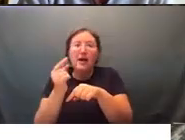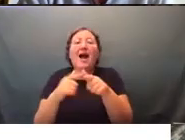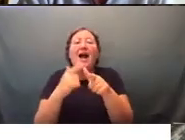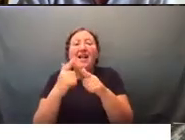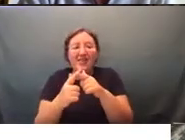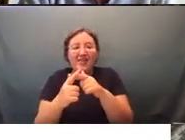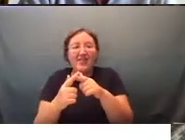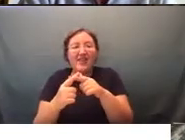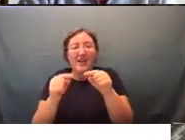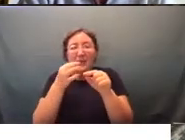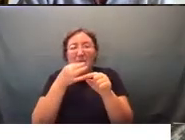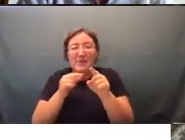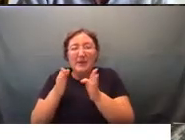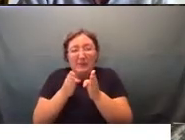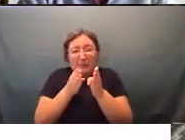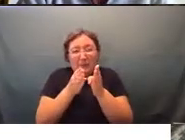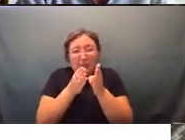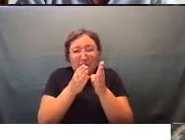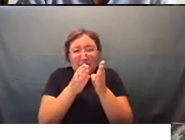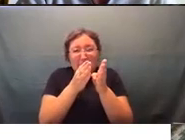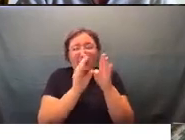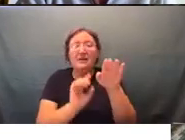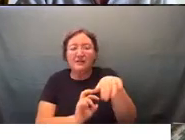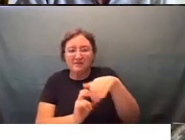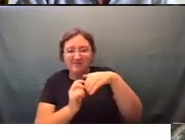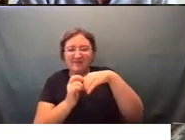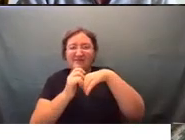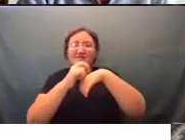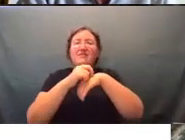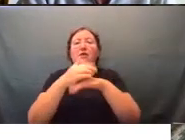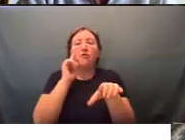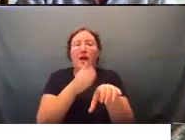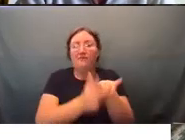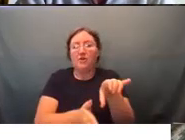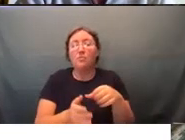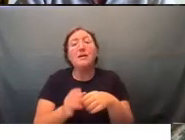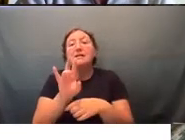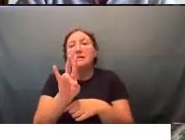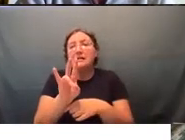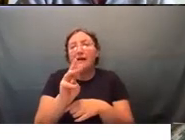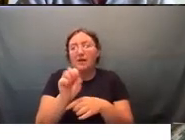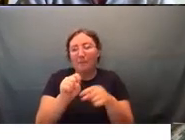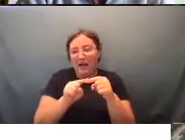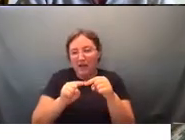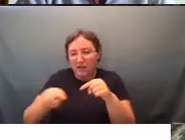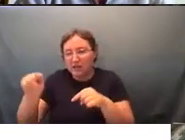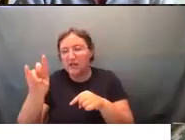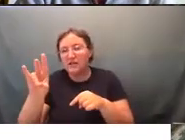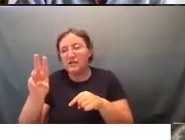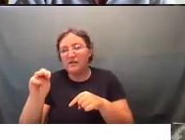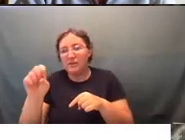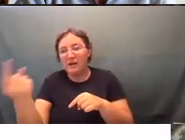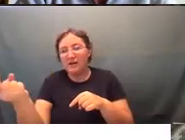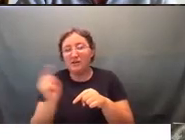this long fin of Half Dome itself. Again, 7 miles each way. Doesn't sound like a lot, but